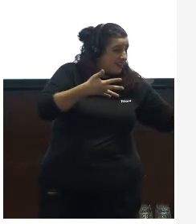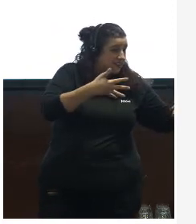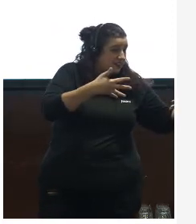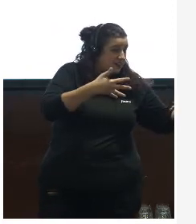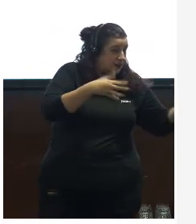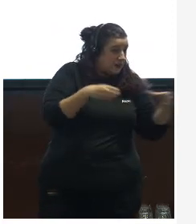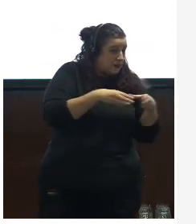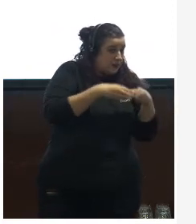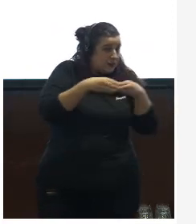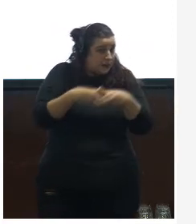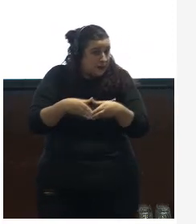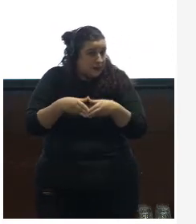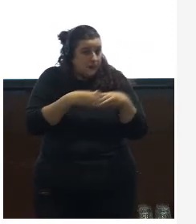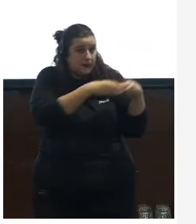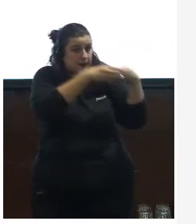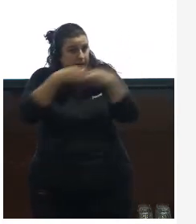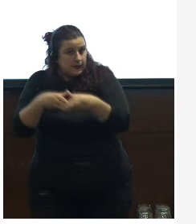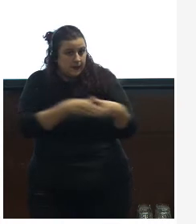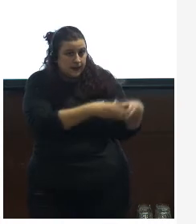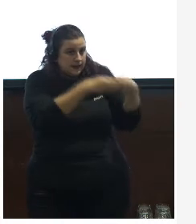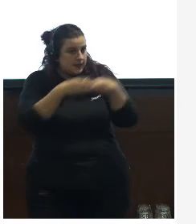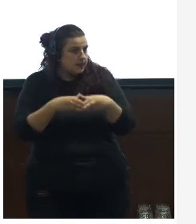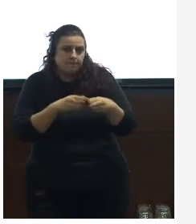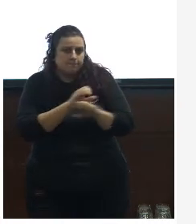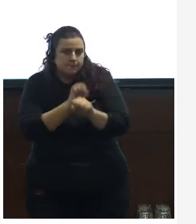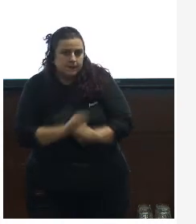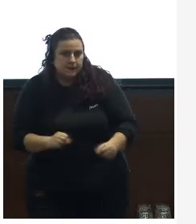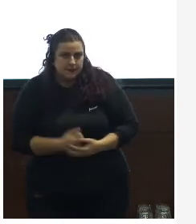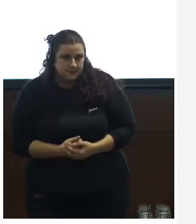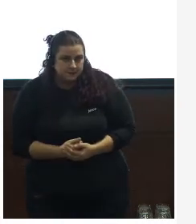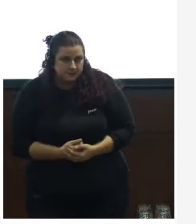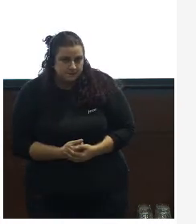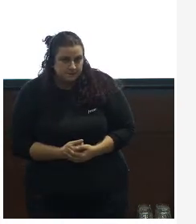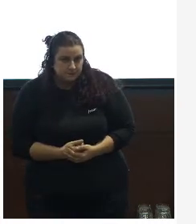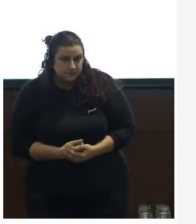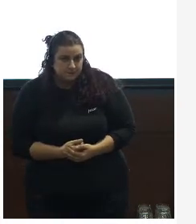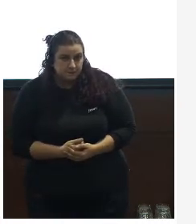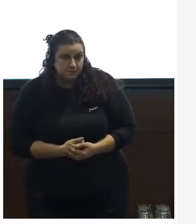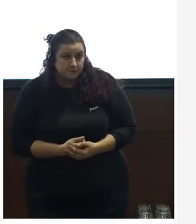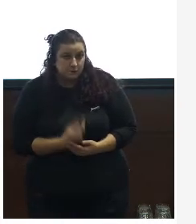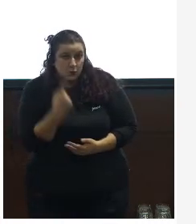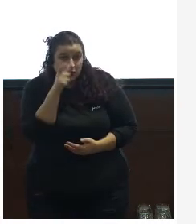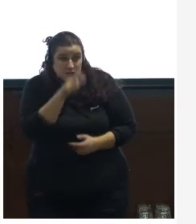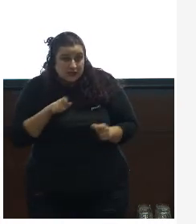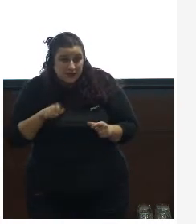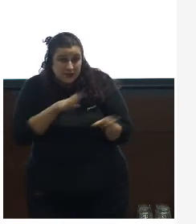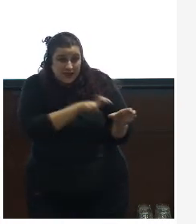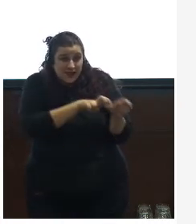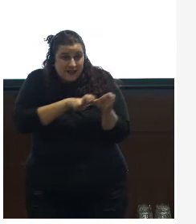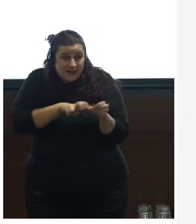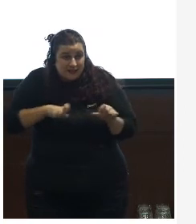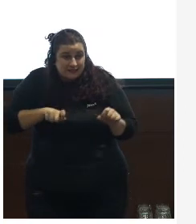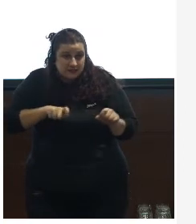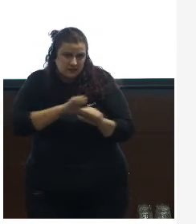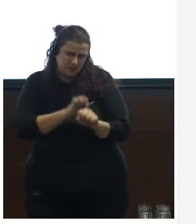also, and that's also a very important point to make for travelers itself, because we also have many travelers booking their cruise, not looking any further, they like the ports of